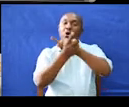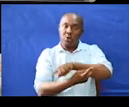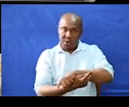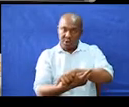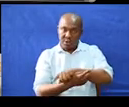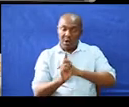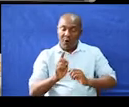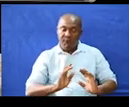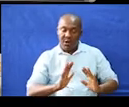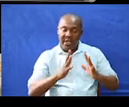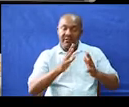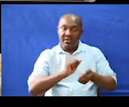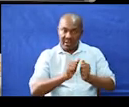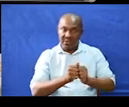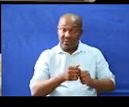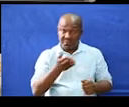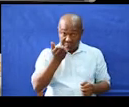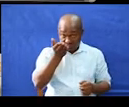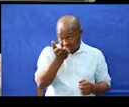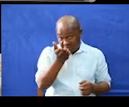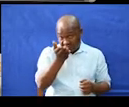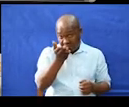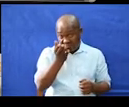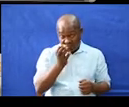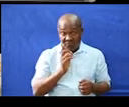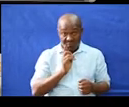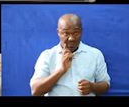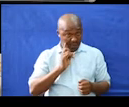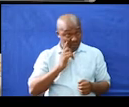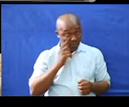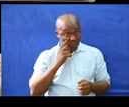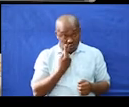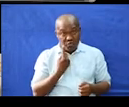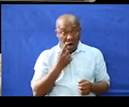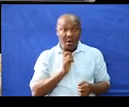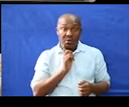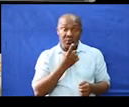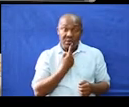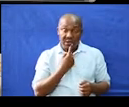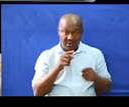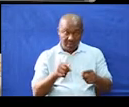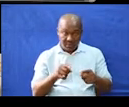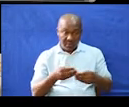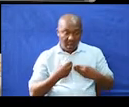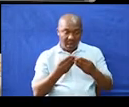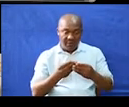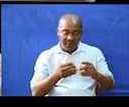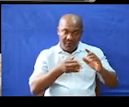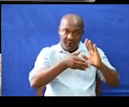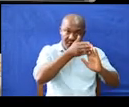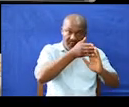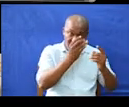Try your best to answer these questions. I gave you the first question, and this is